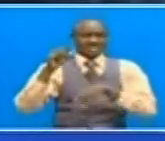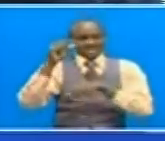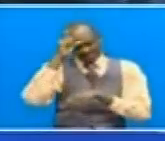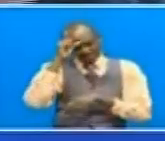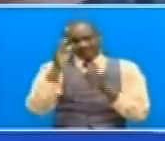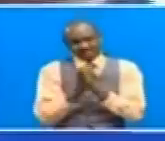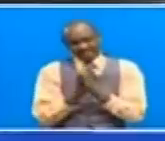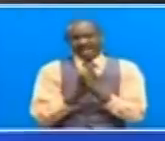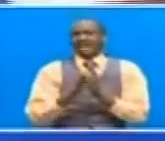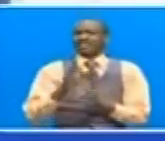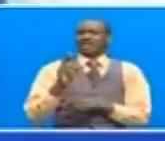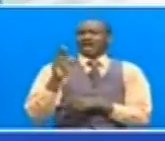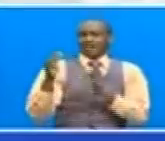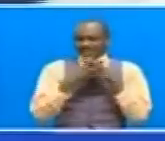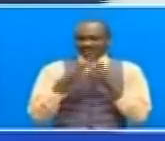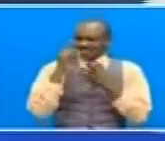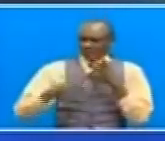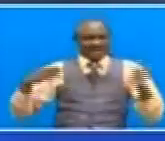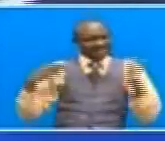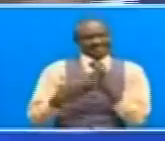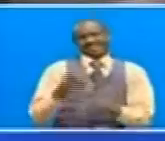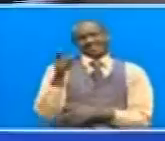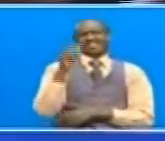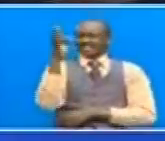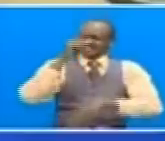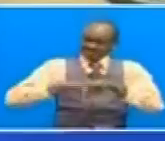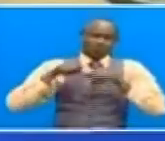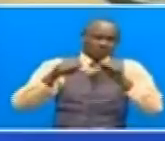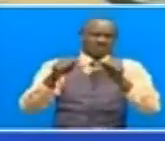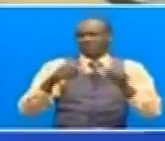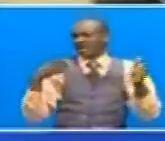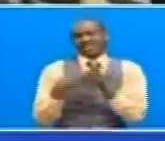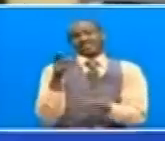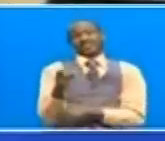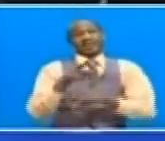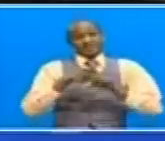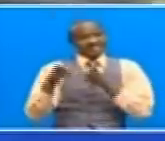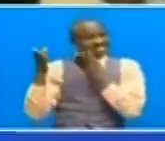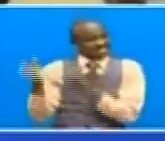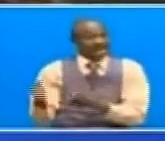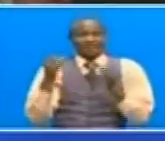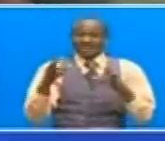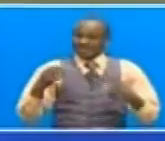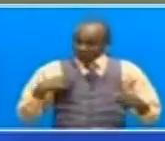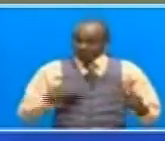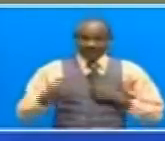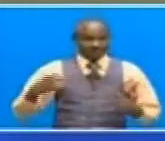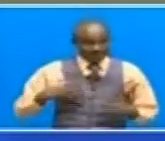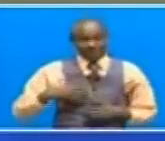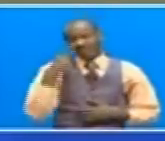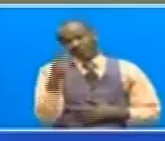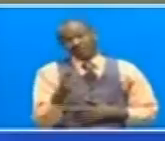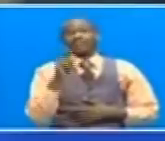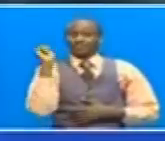the US, have voiced their opposition to Kagame's third term bid. But here, many Rwandans appear to be urging